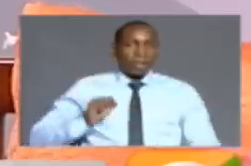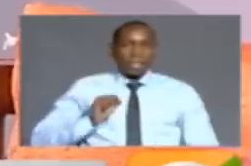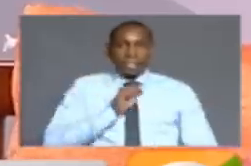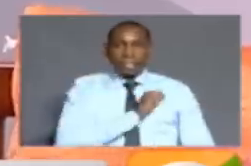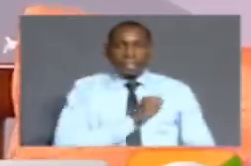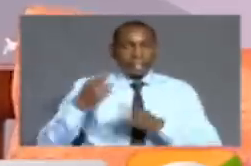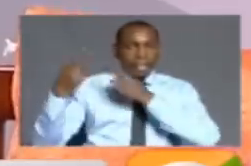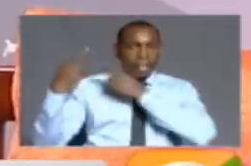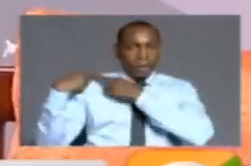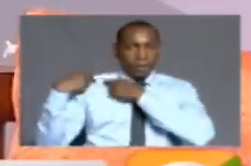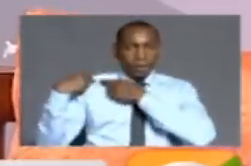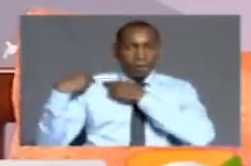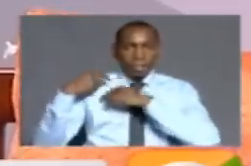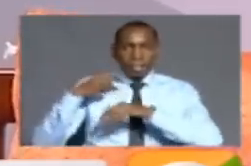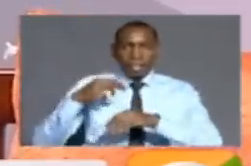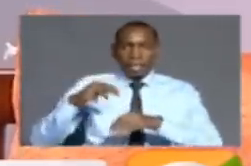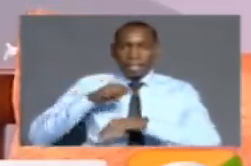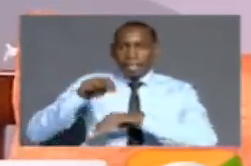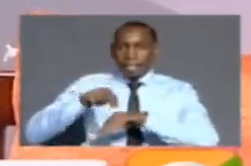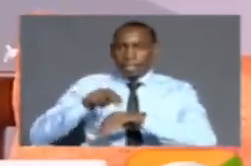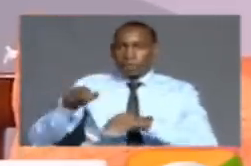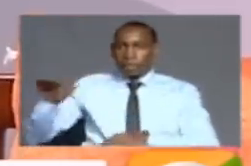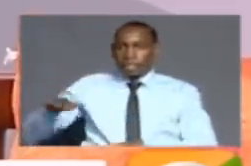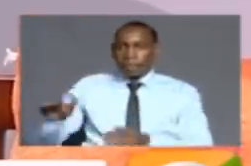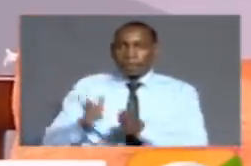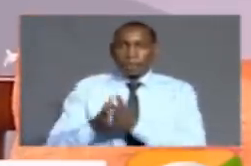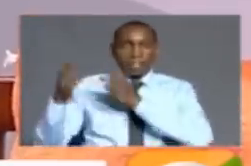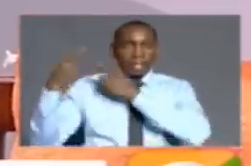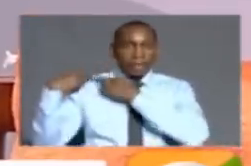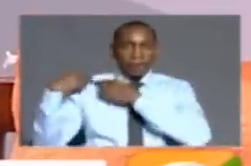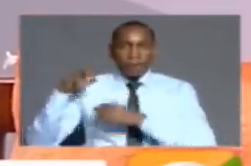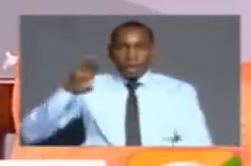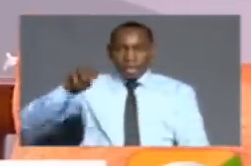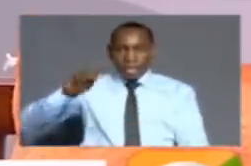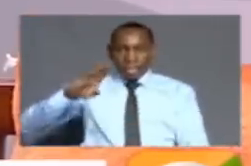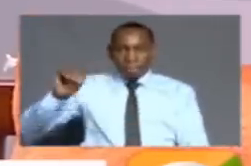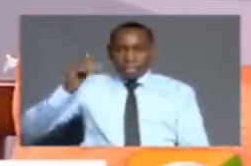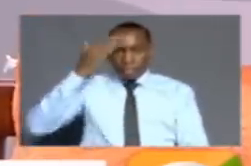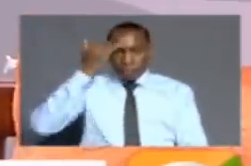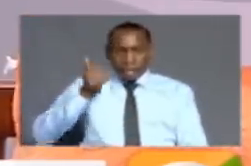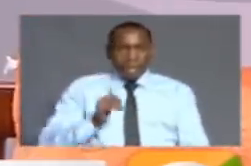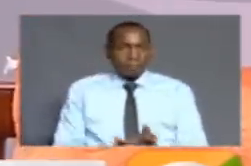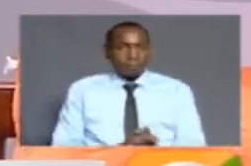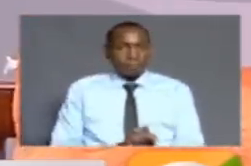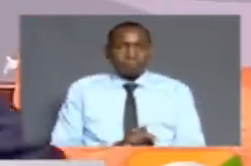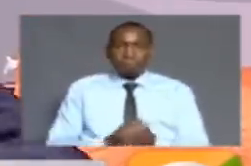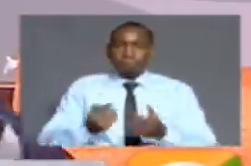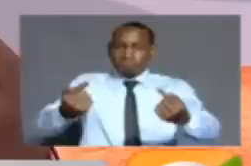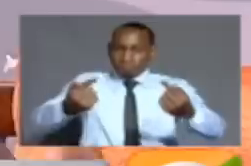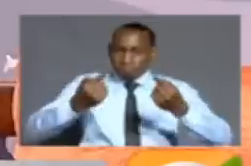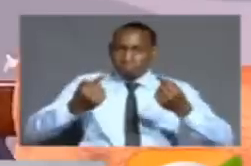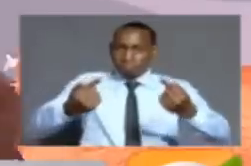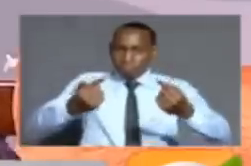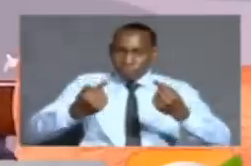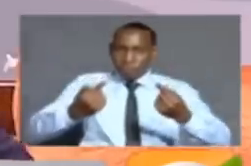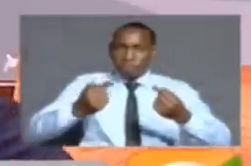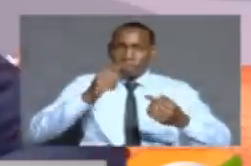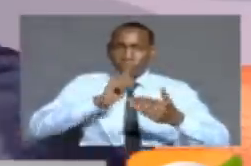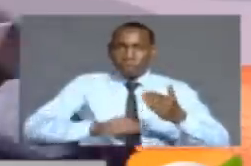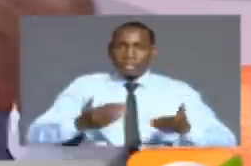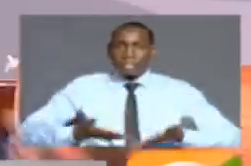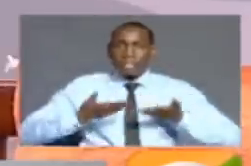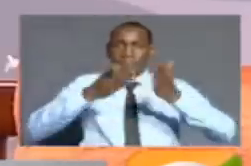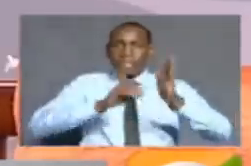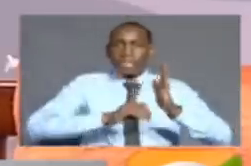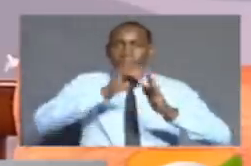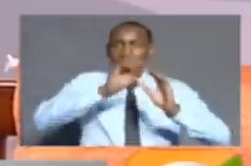role of a member of the National Assembly, and the role of an MCA. Yeah. Because some of the dirt we get is that, oh, you're not giving us any development,